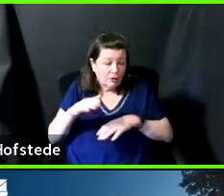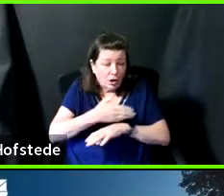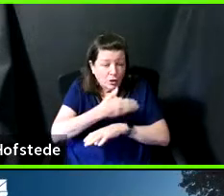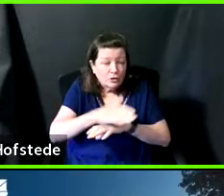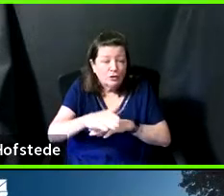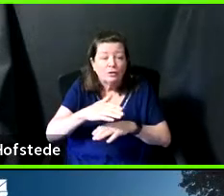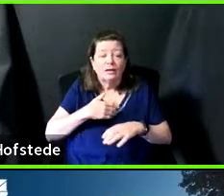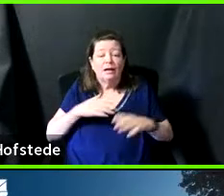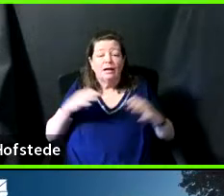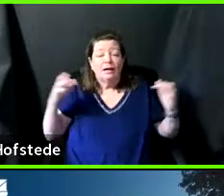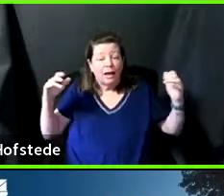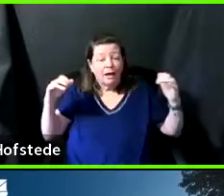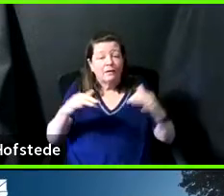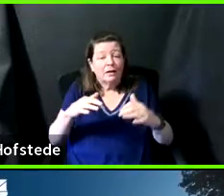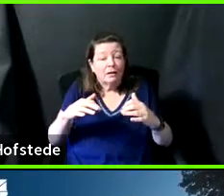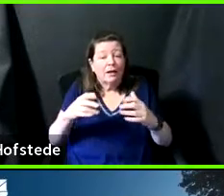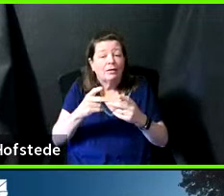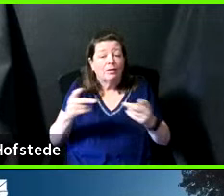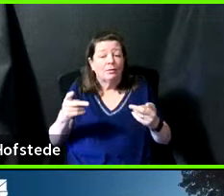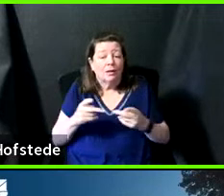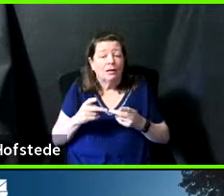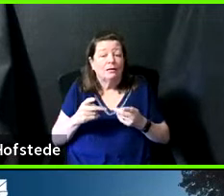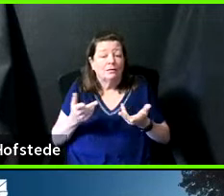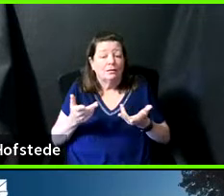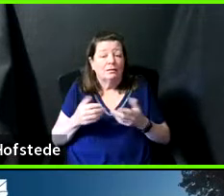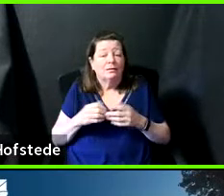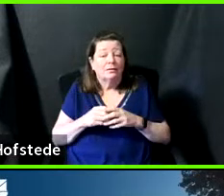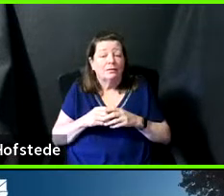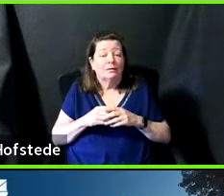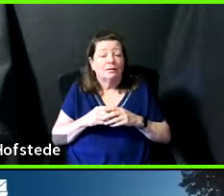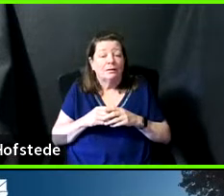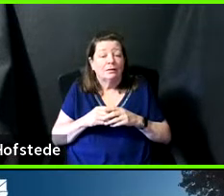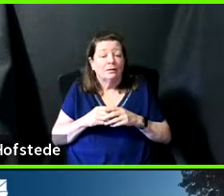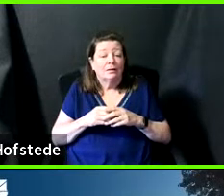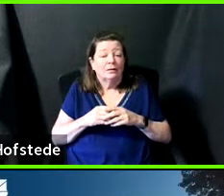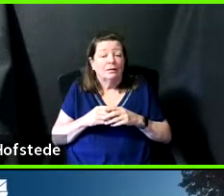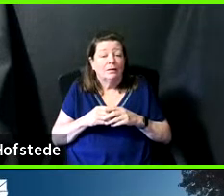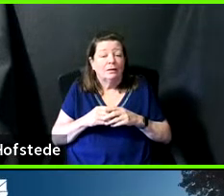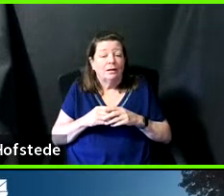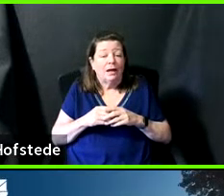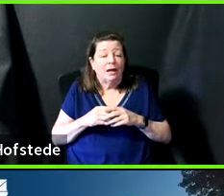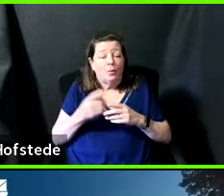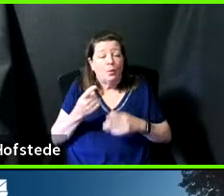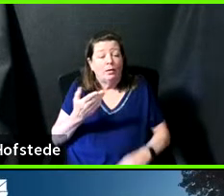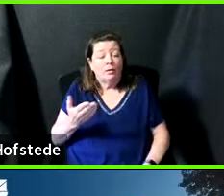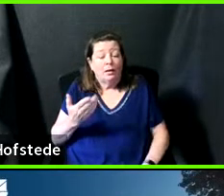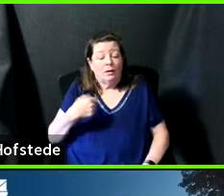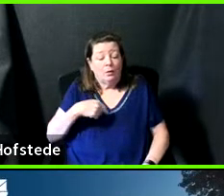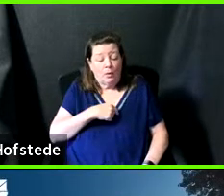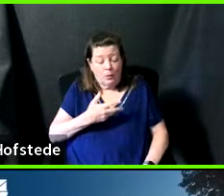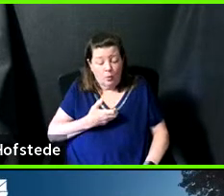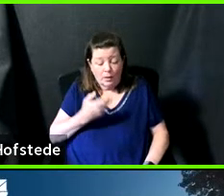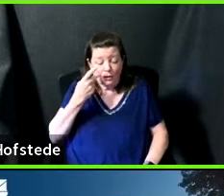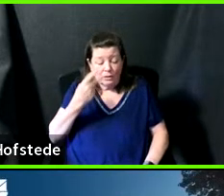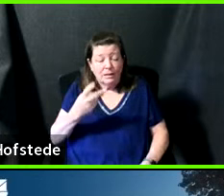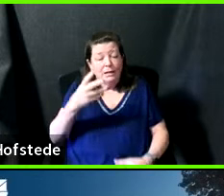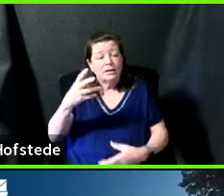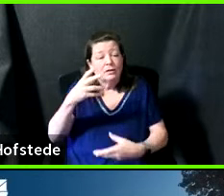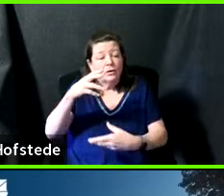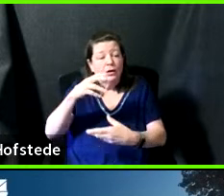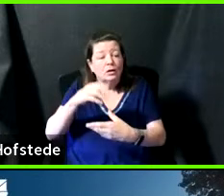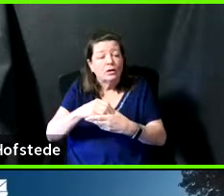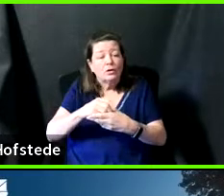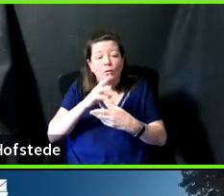a gathering place. And one of the things that we would like to see is to include